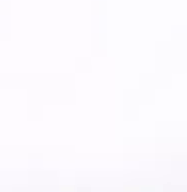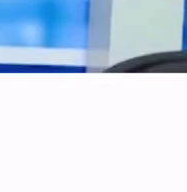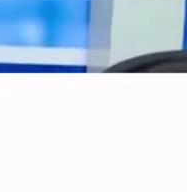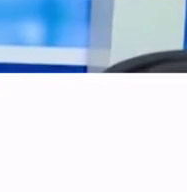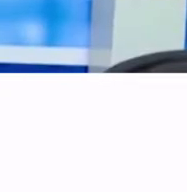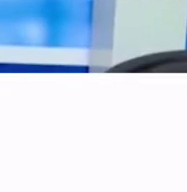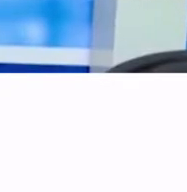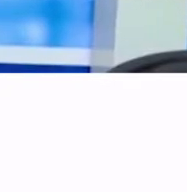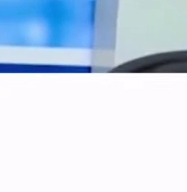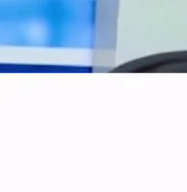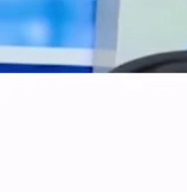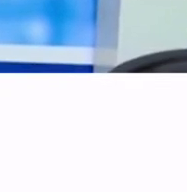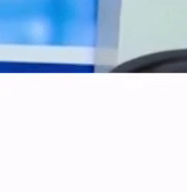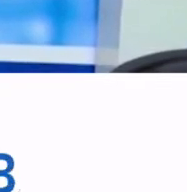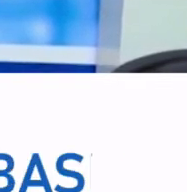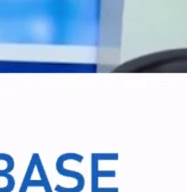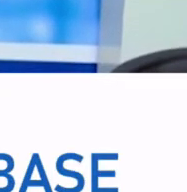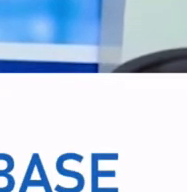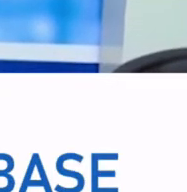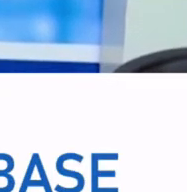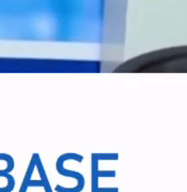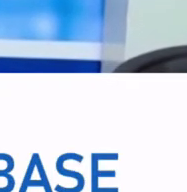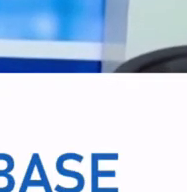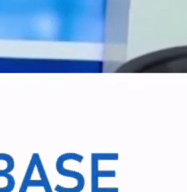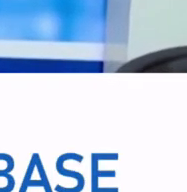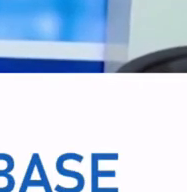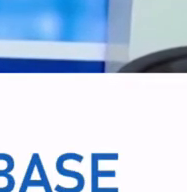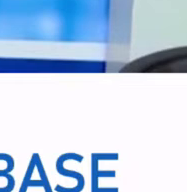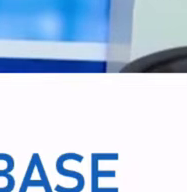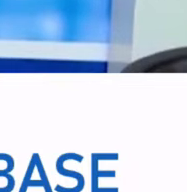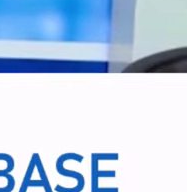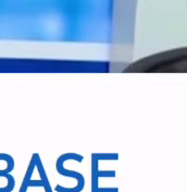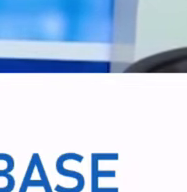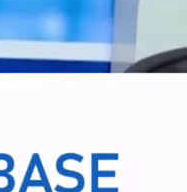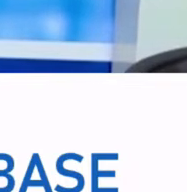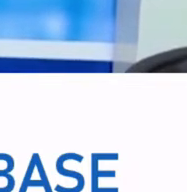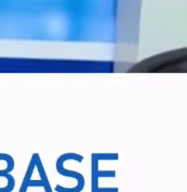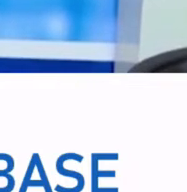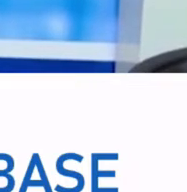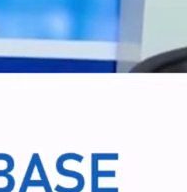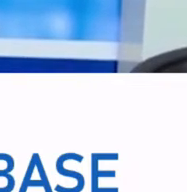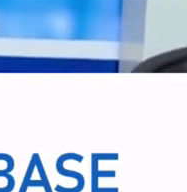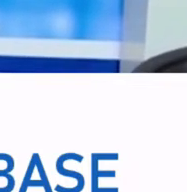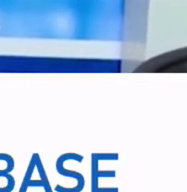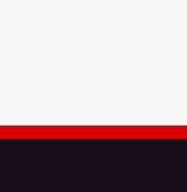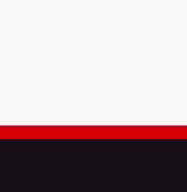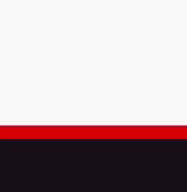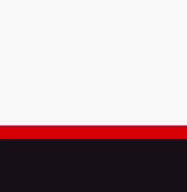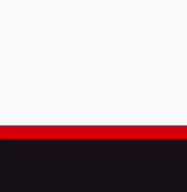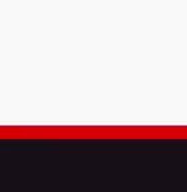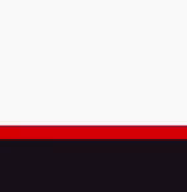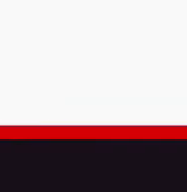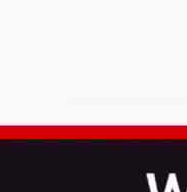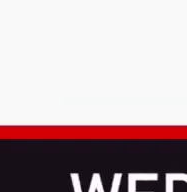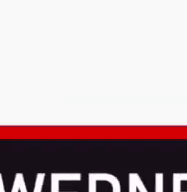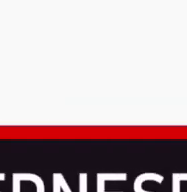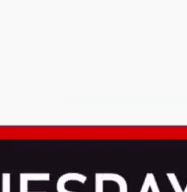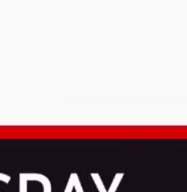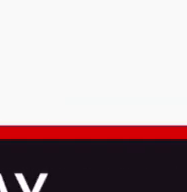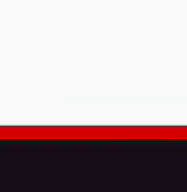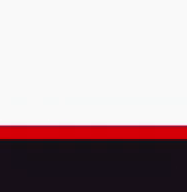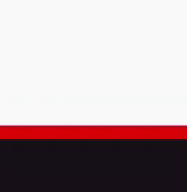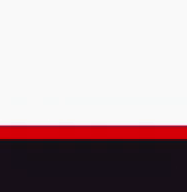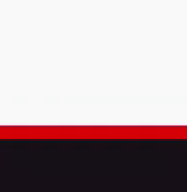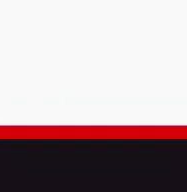supplements? Join us into the journey to depth of fiscal insight with Timothy Nyangweso and our panel of experts on Behind the